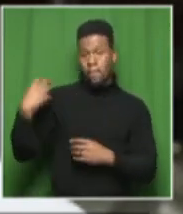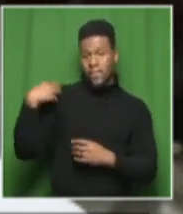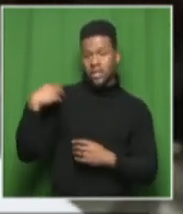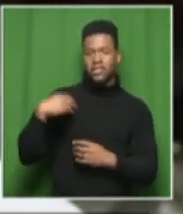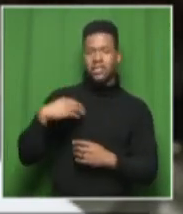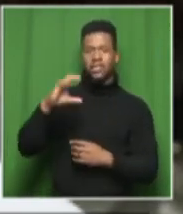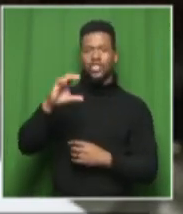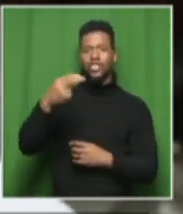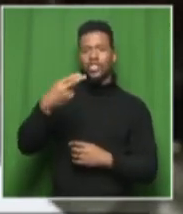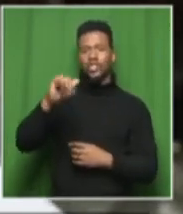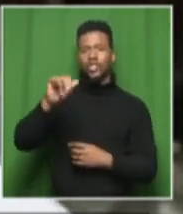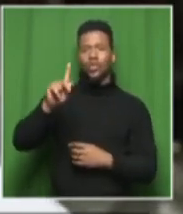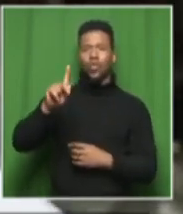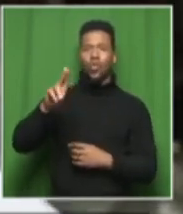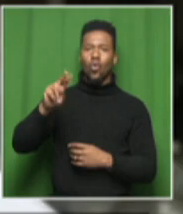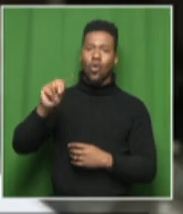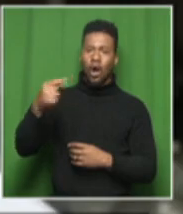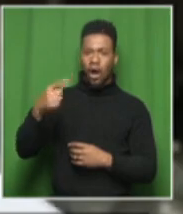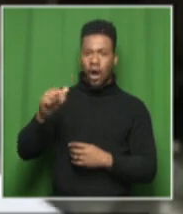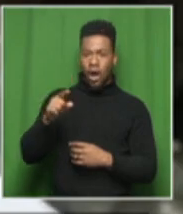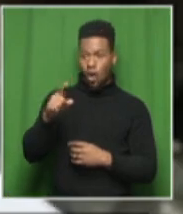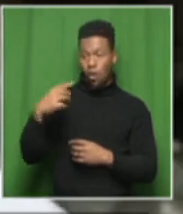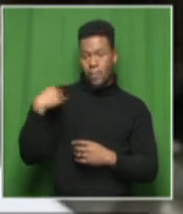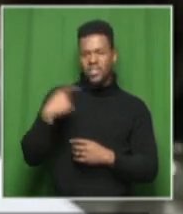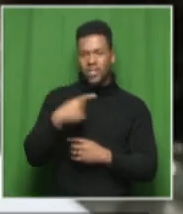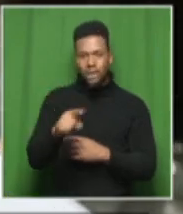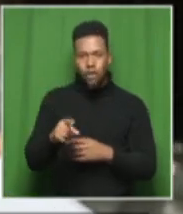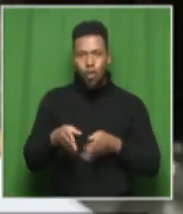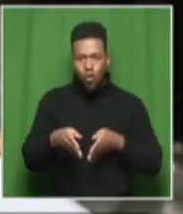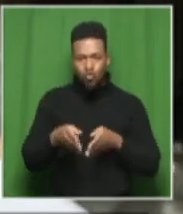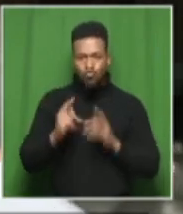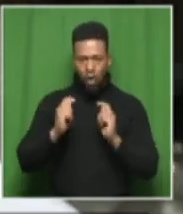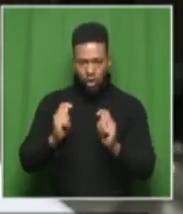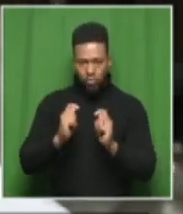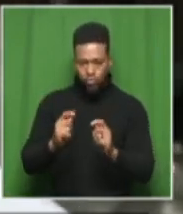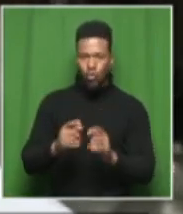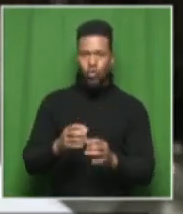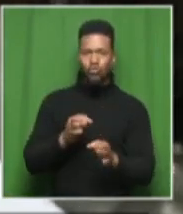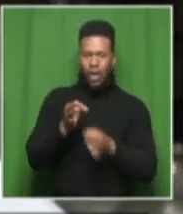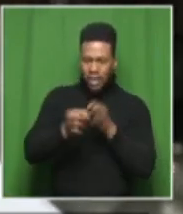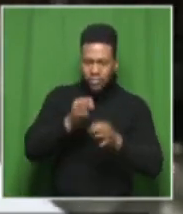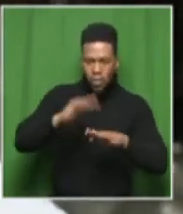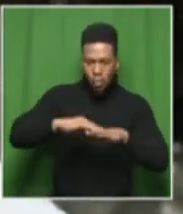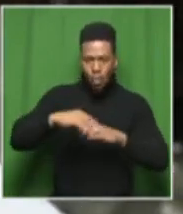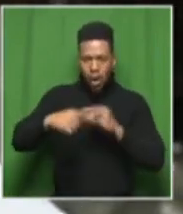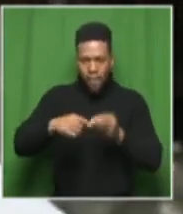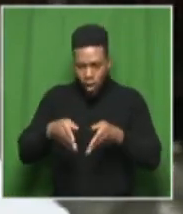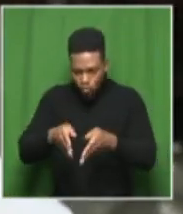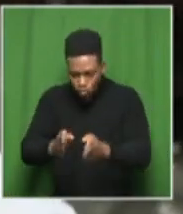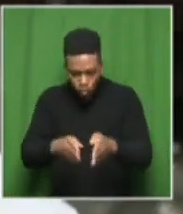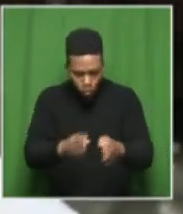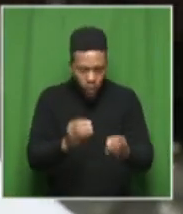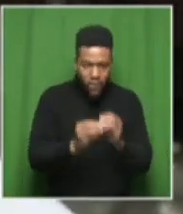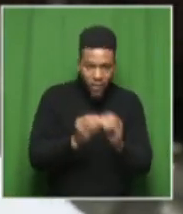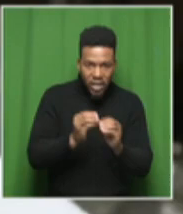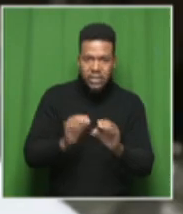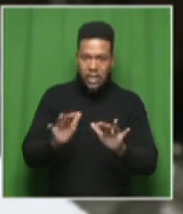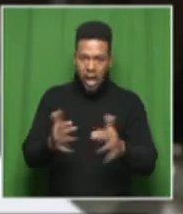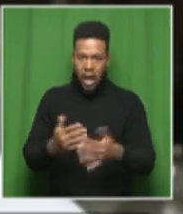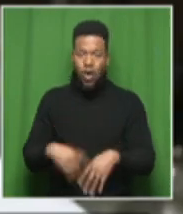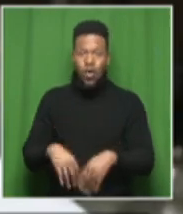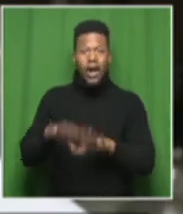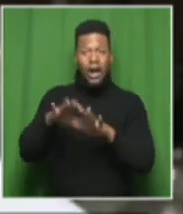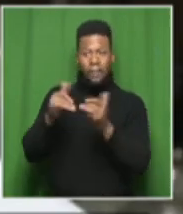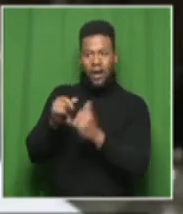and talk to the roads which have been handed over, ceded by the province because of lack of capacity, into national, central,